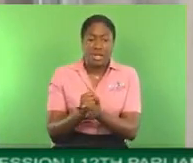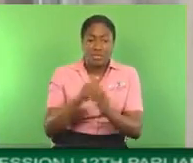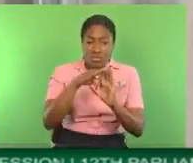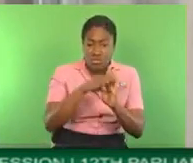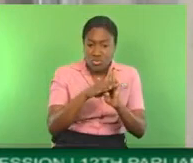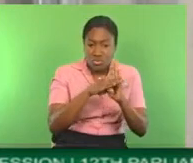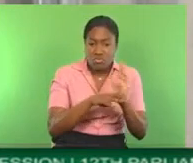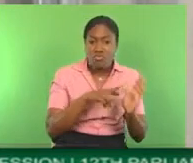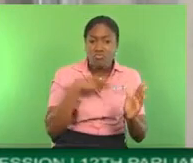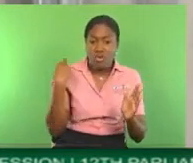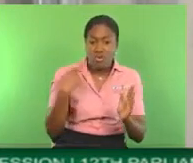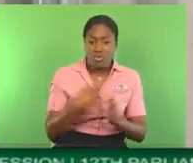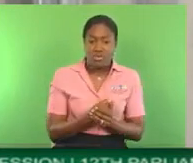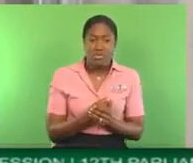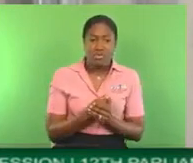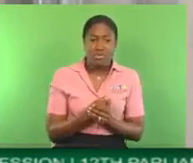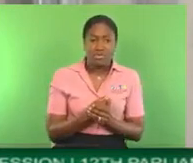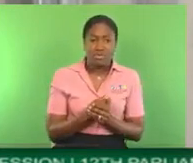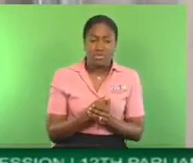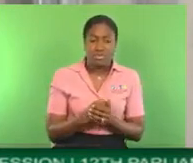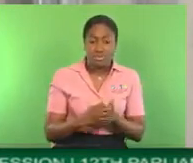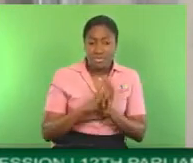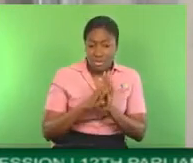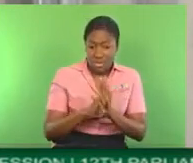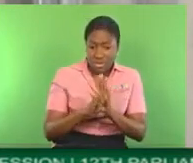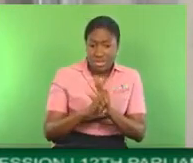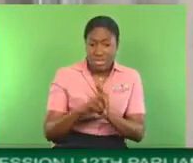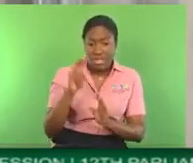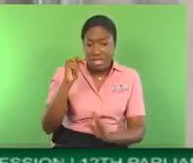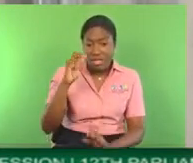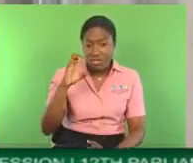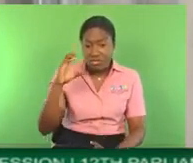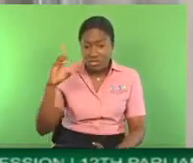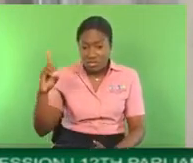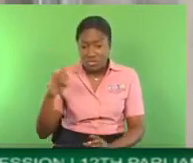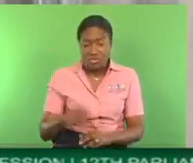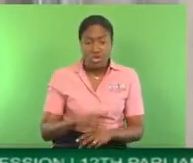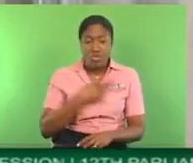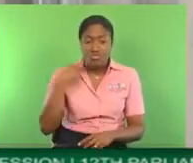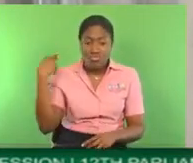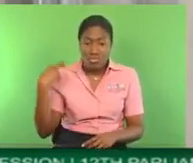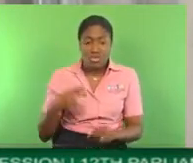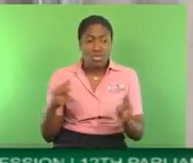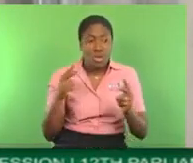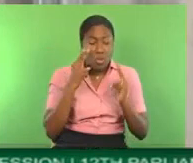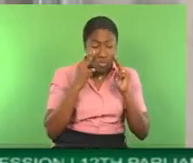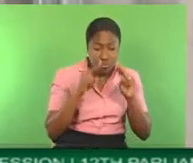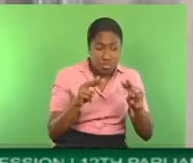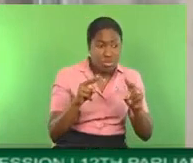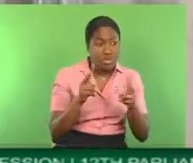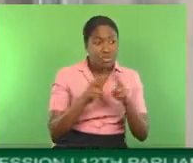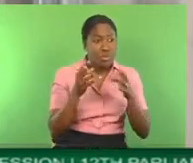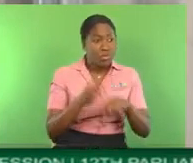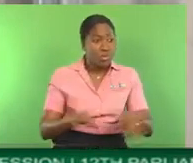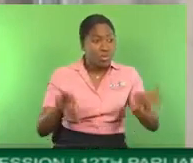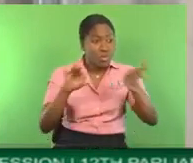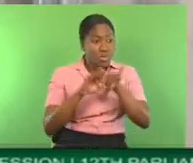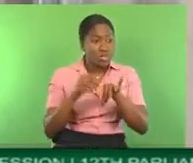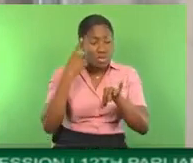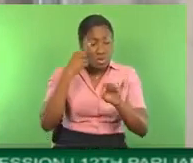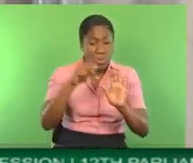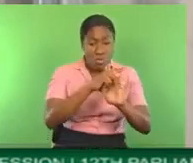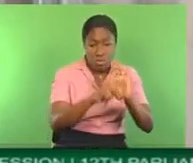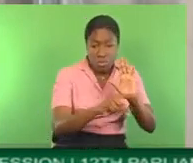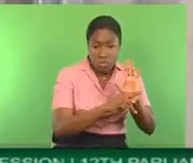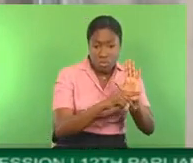factors. Monitoring progress and trends of NCDs and their risks is important for guiding policy and